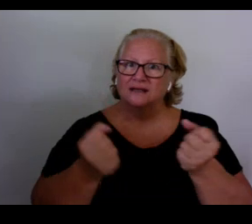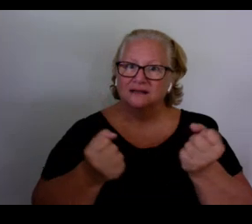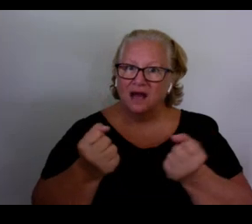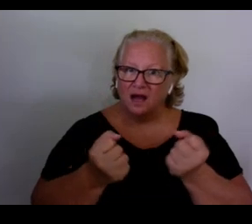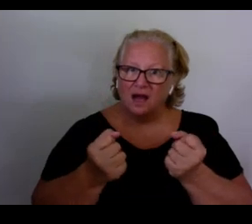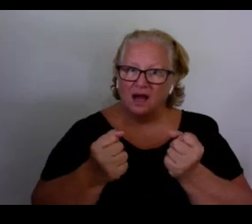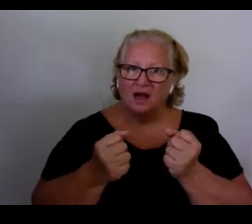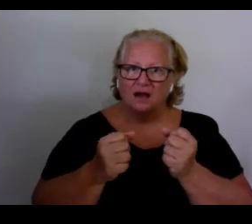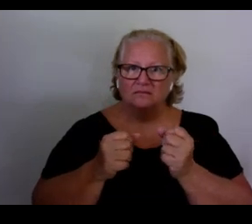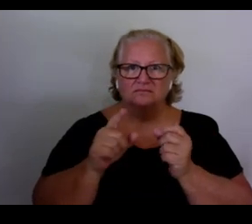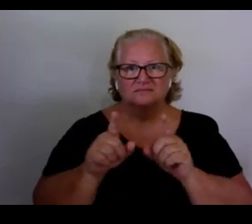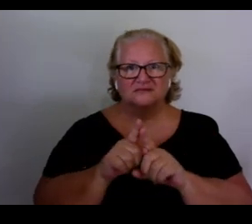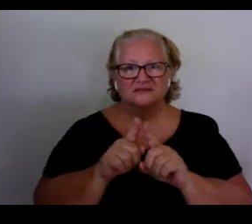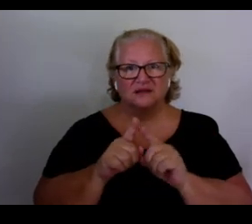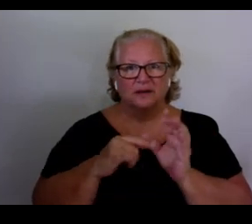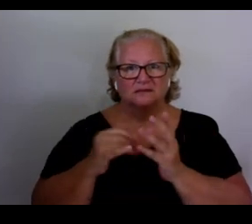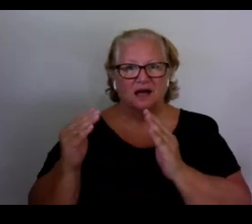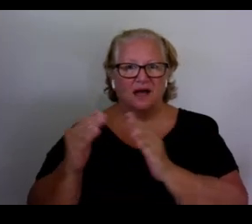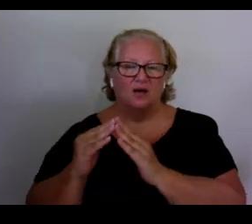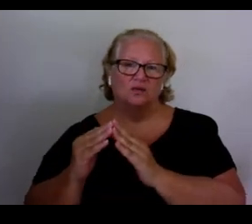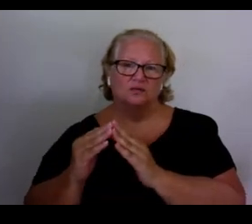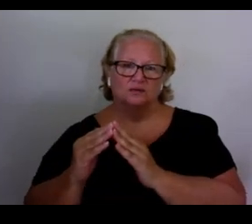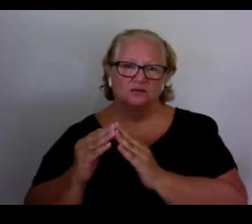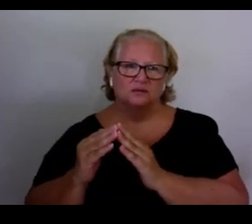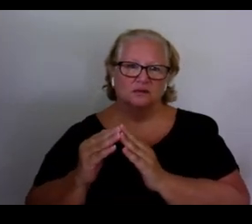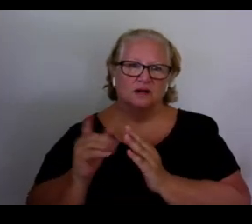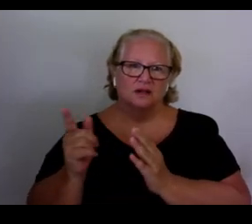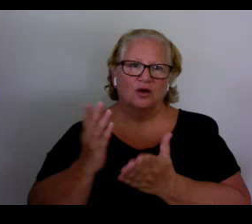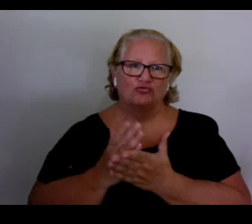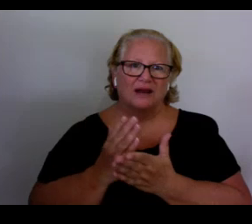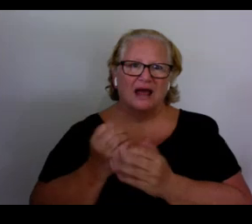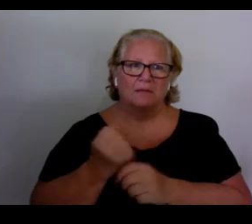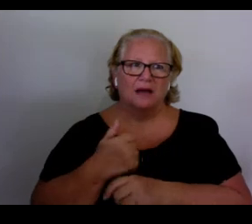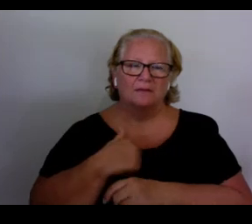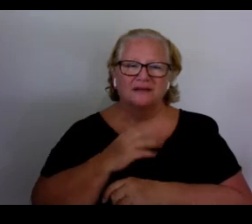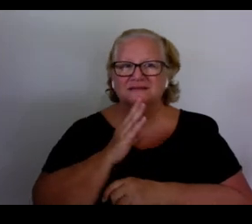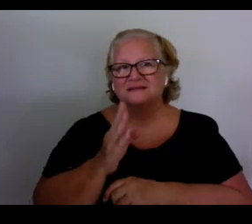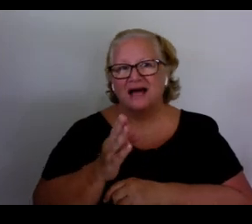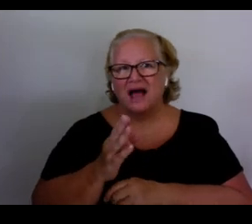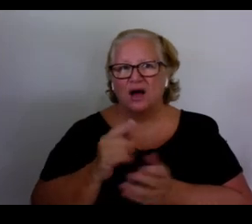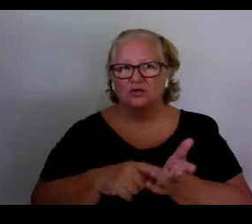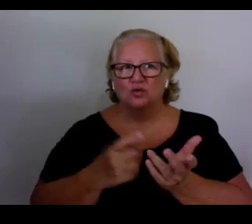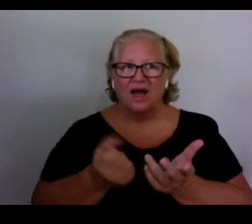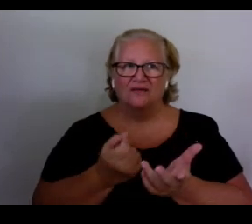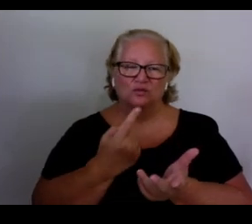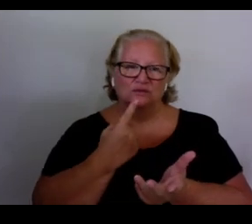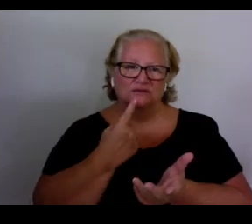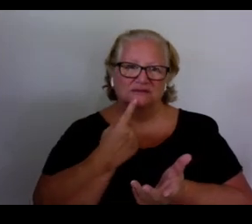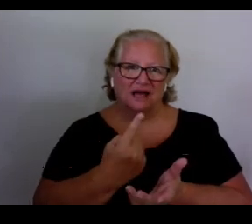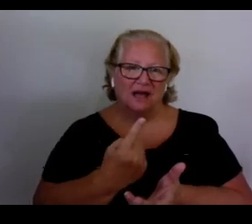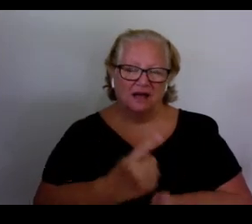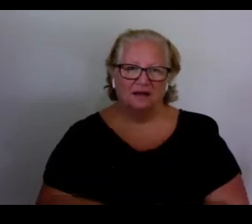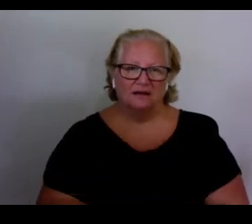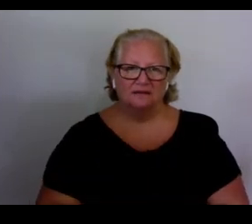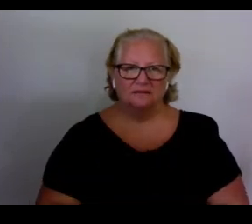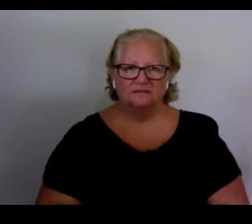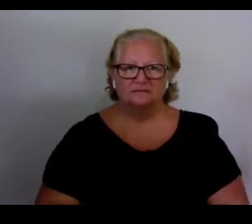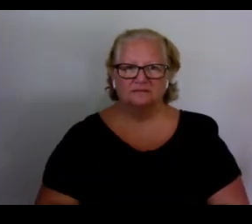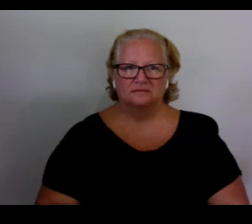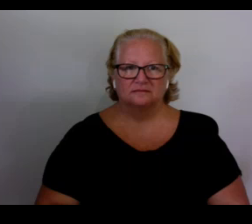way as they would treat a house. And it really makes me sad to have to say that out loud. But gone